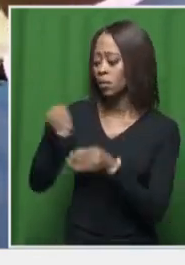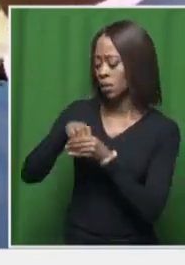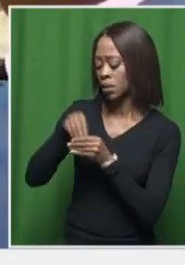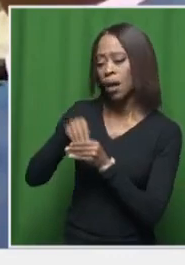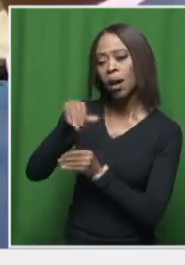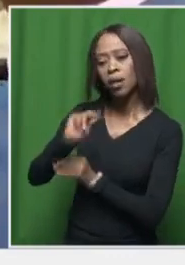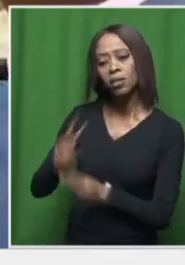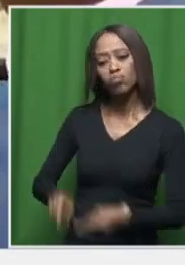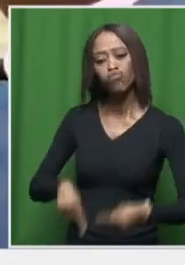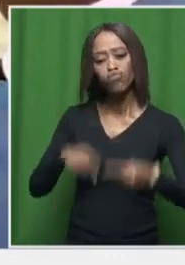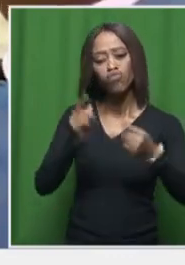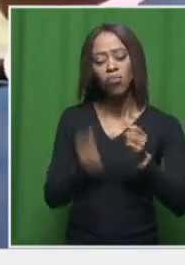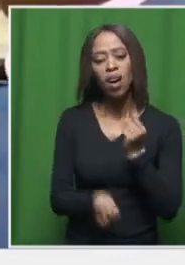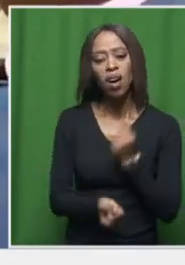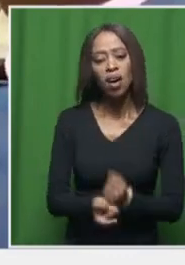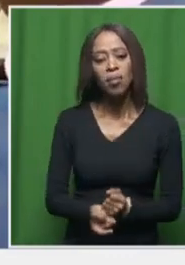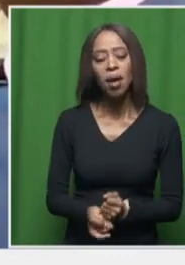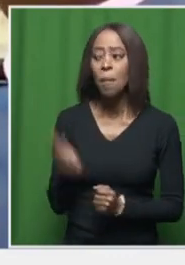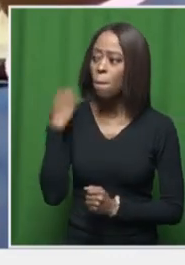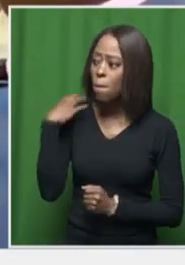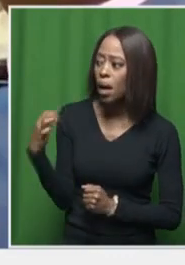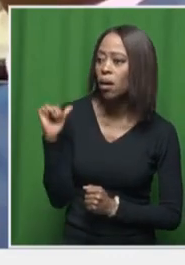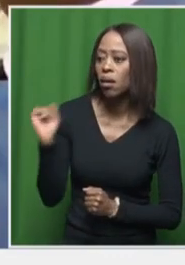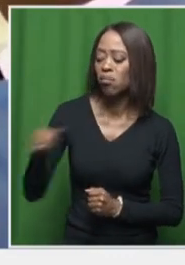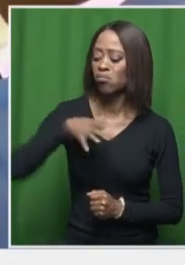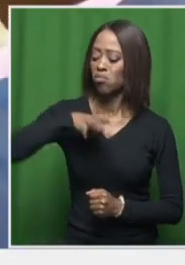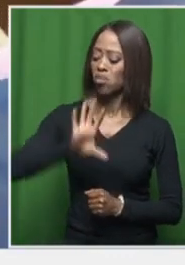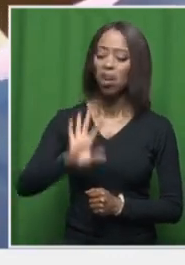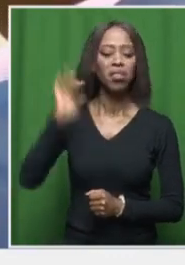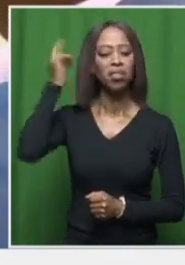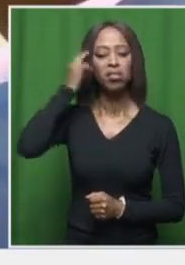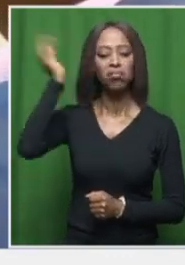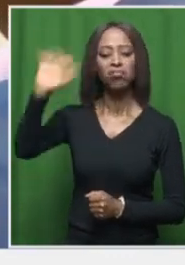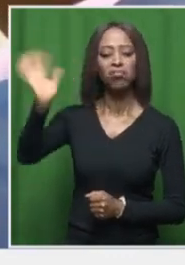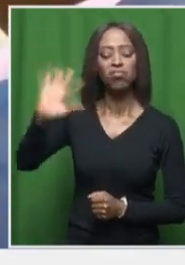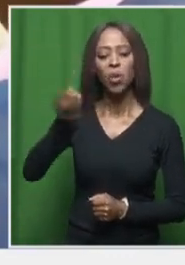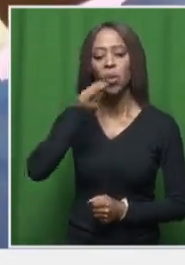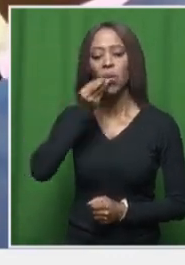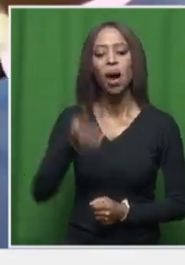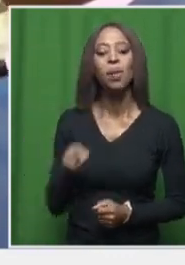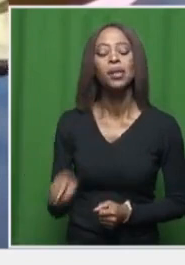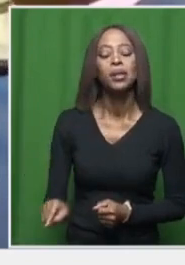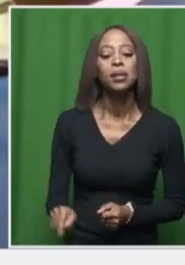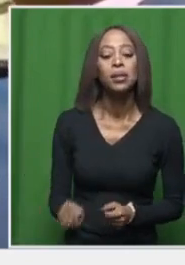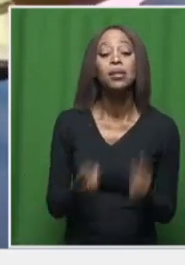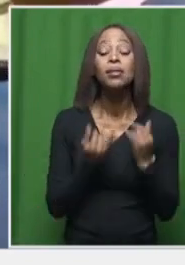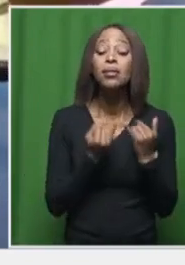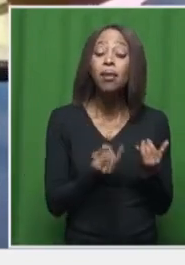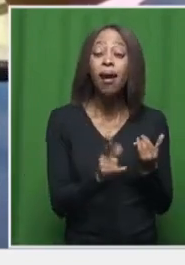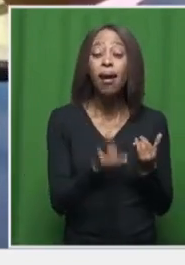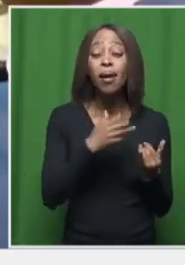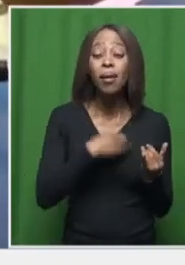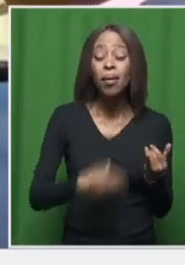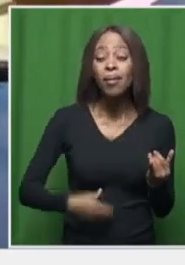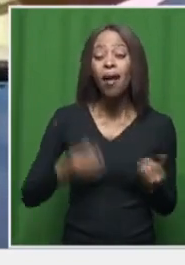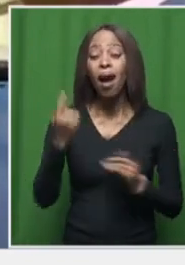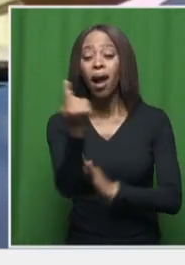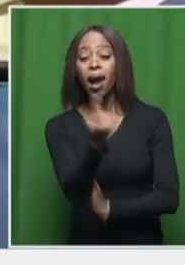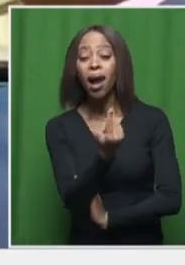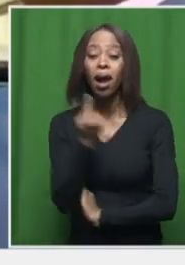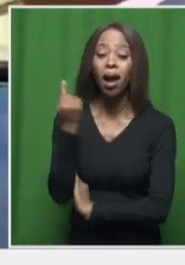his party, within his own ministers, people who don't believe in these reforms. And so the president is a lone ranger,